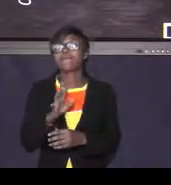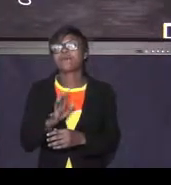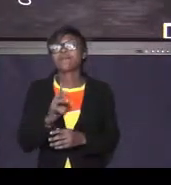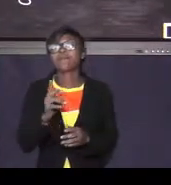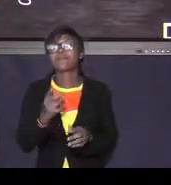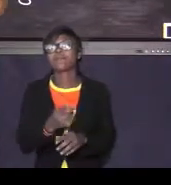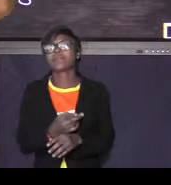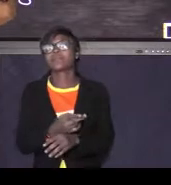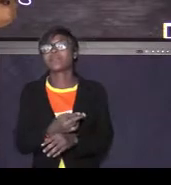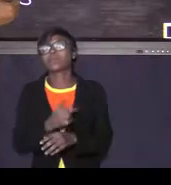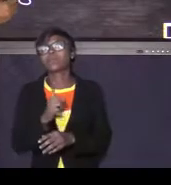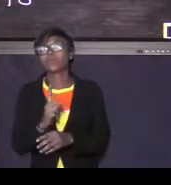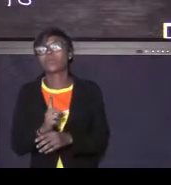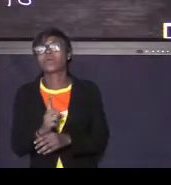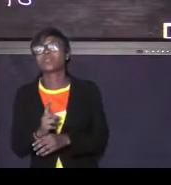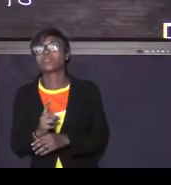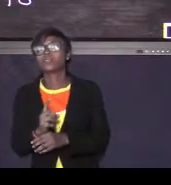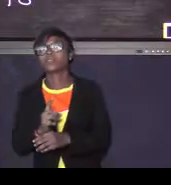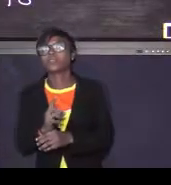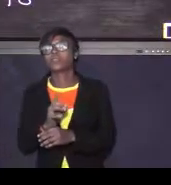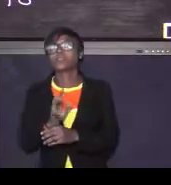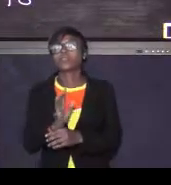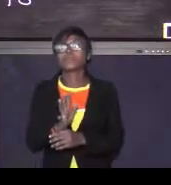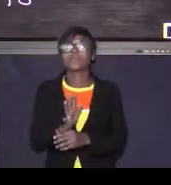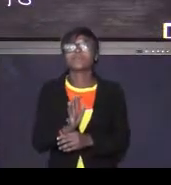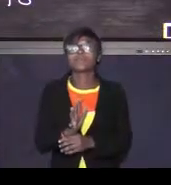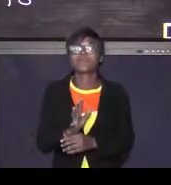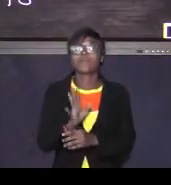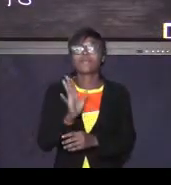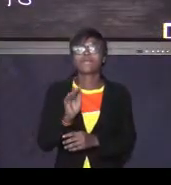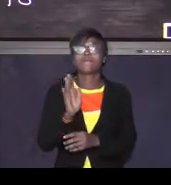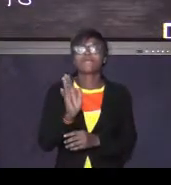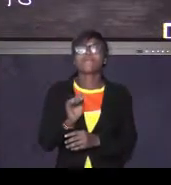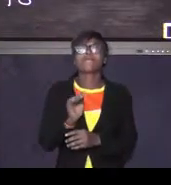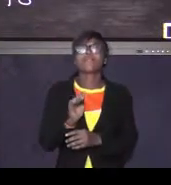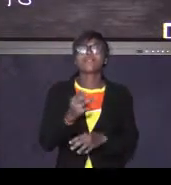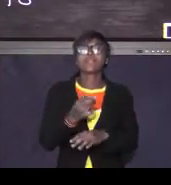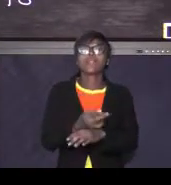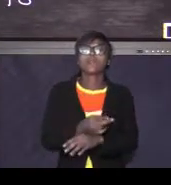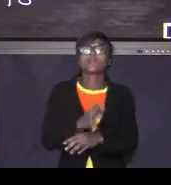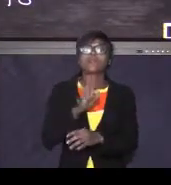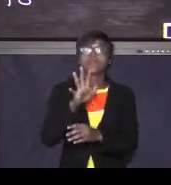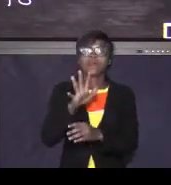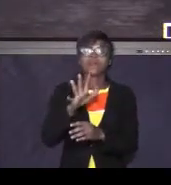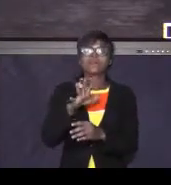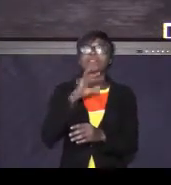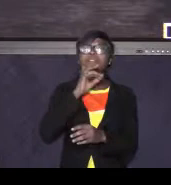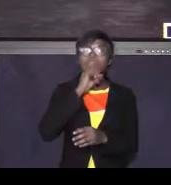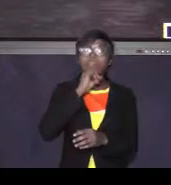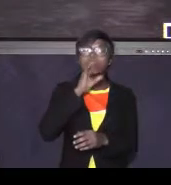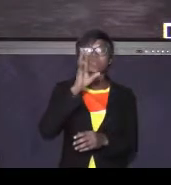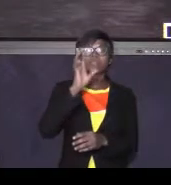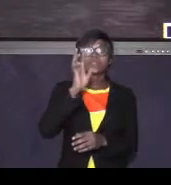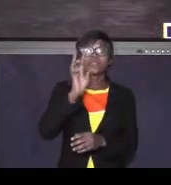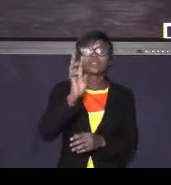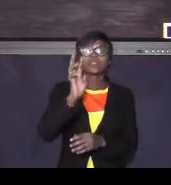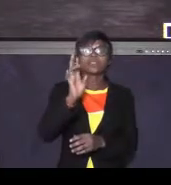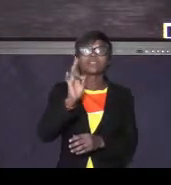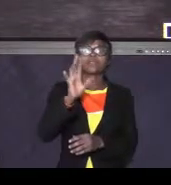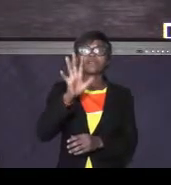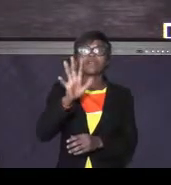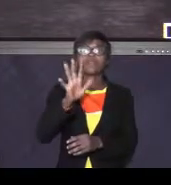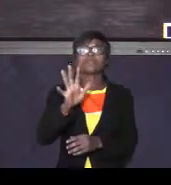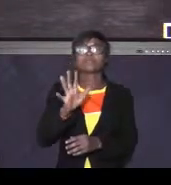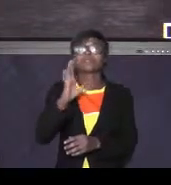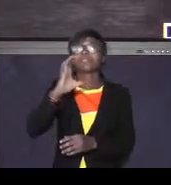1 is 5 plus 2. That's 7. So 15 times 5 should give us 75